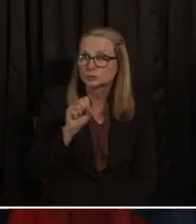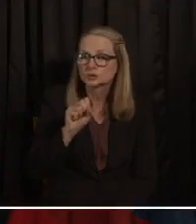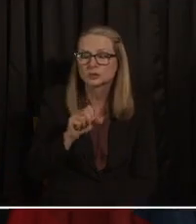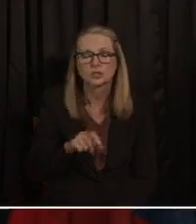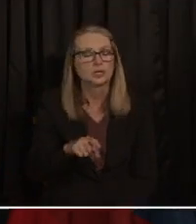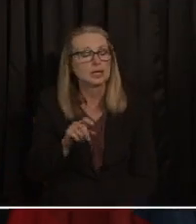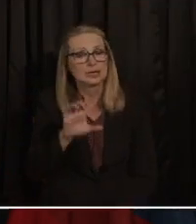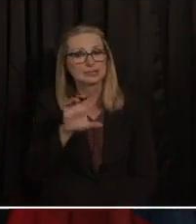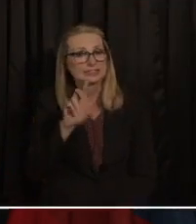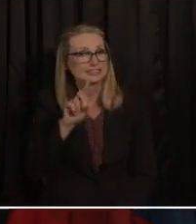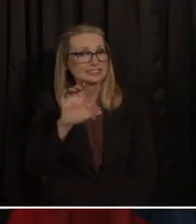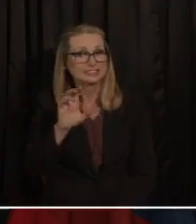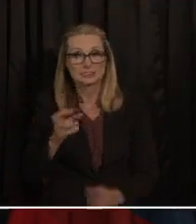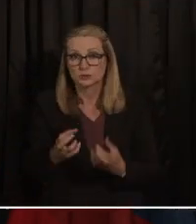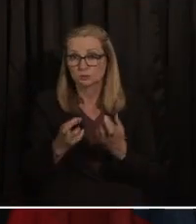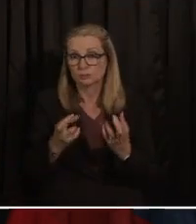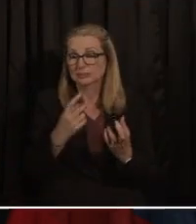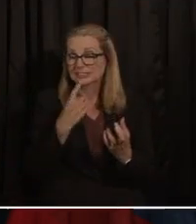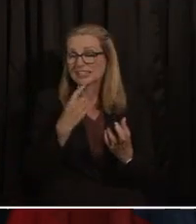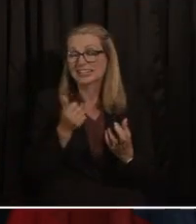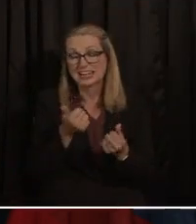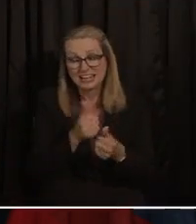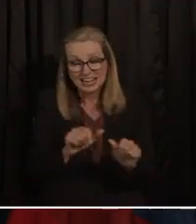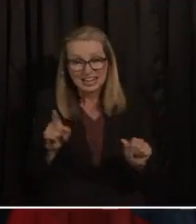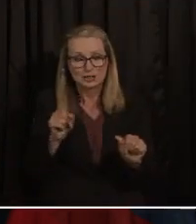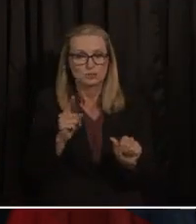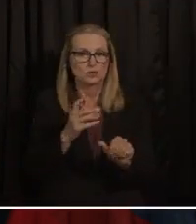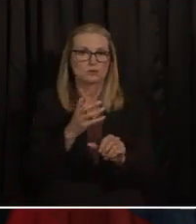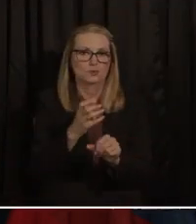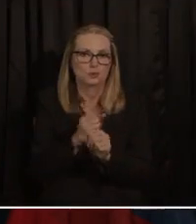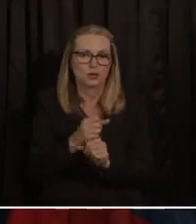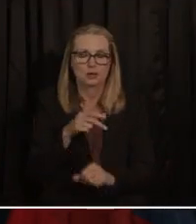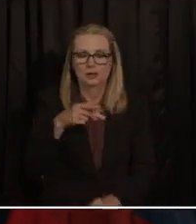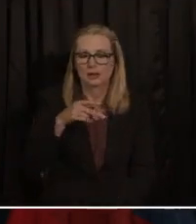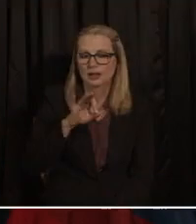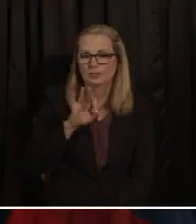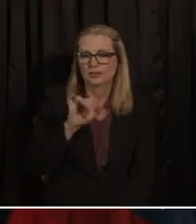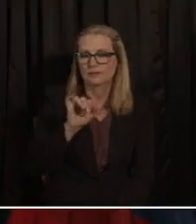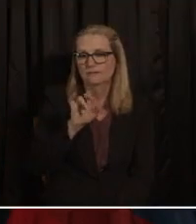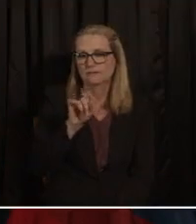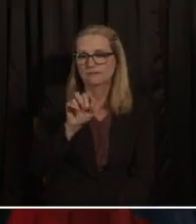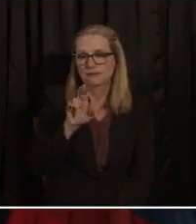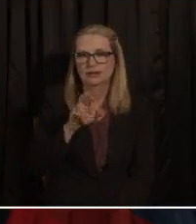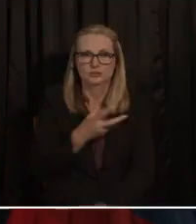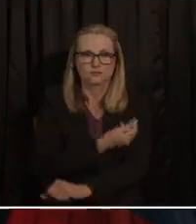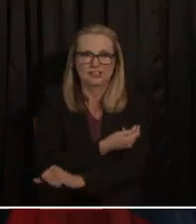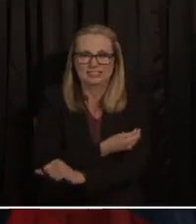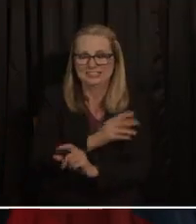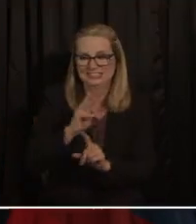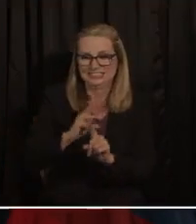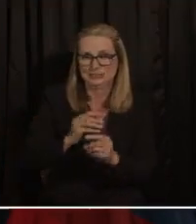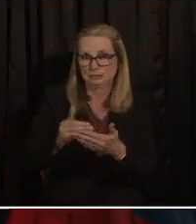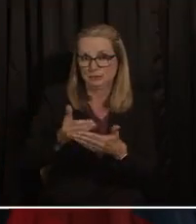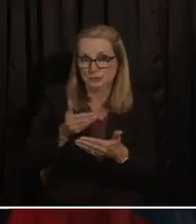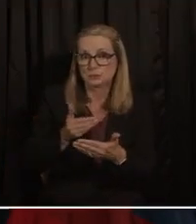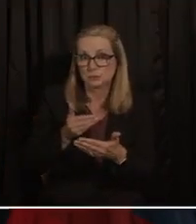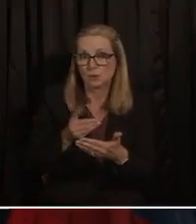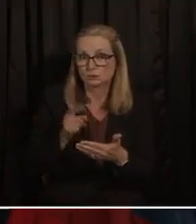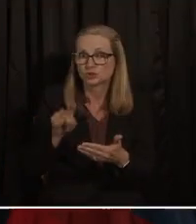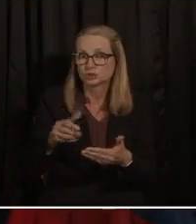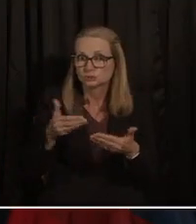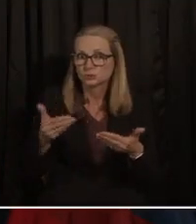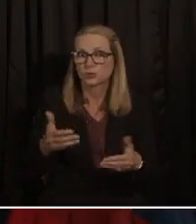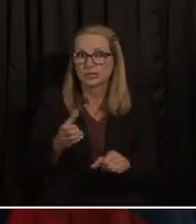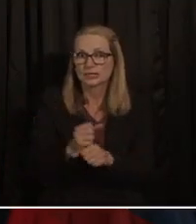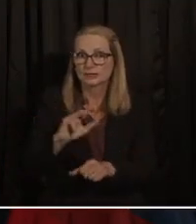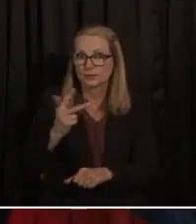for the CDC are essentially everybody that got the Pfizer vaccine 6 months or more ago. And because in